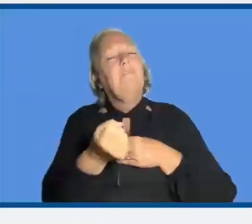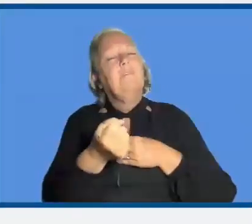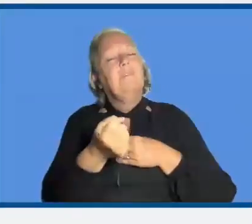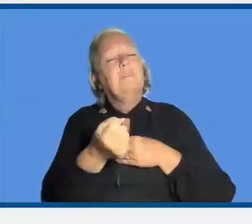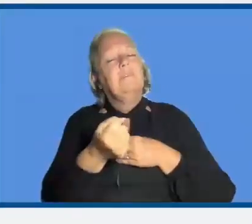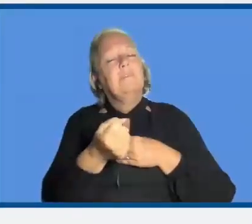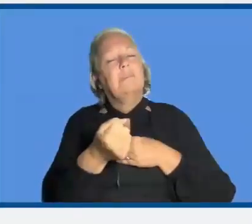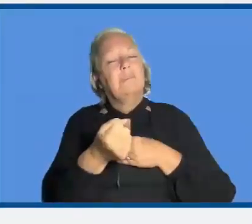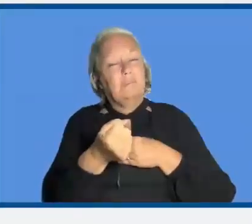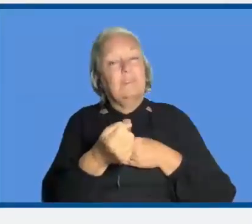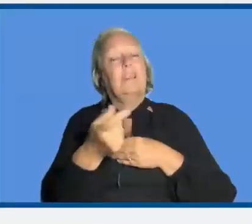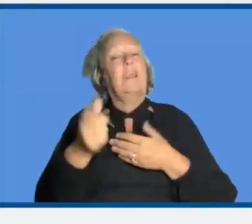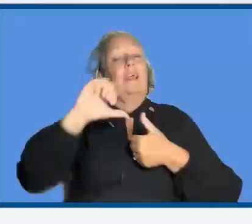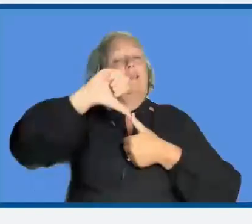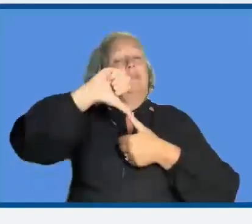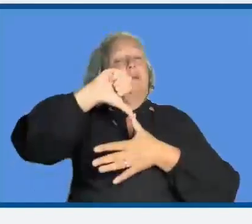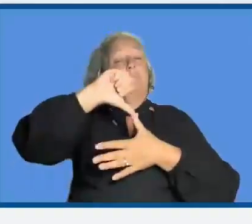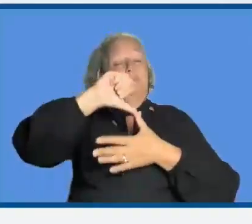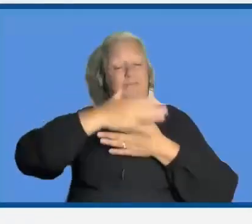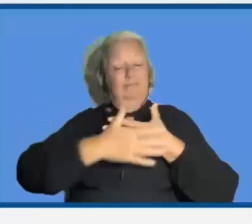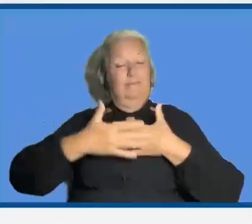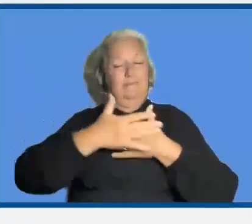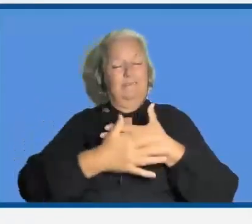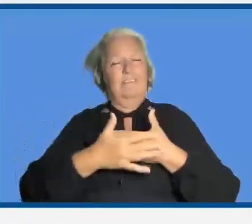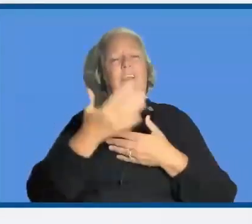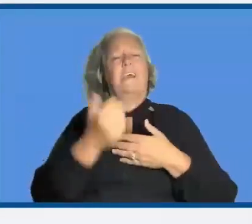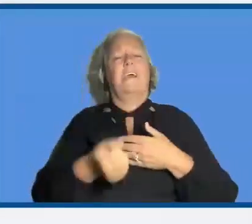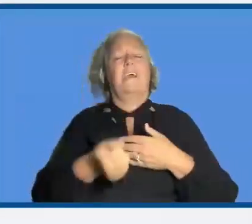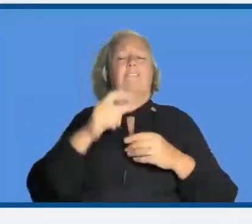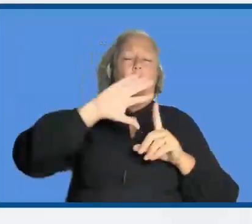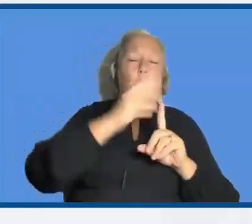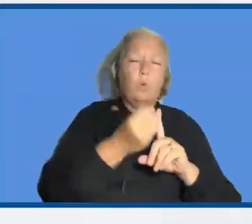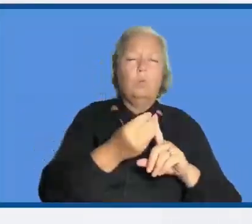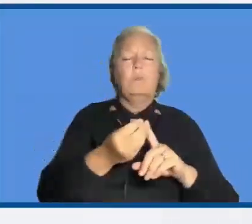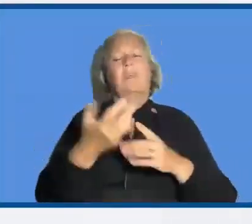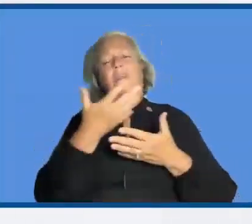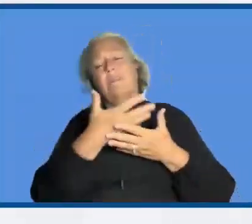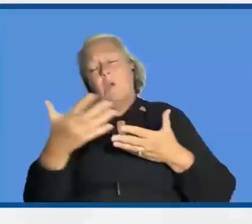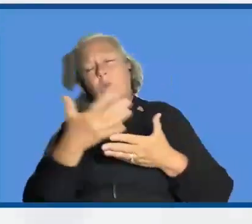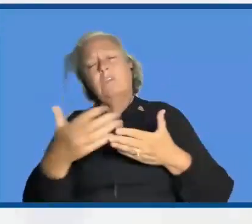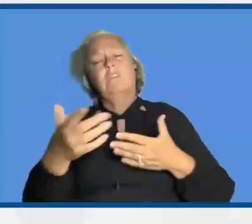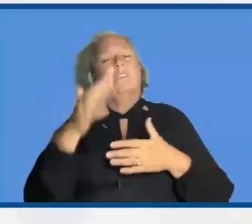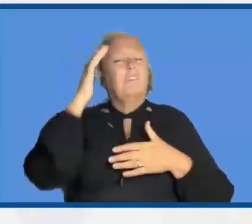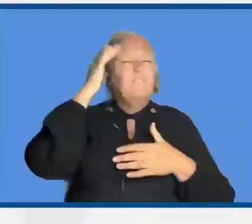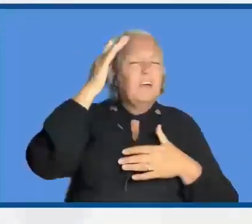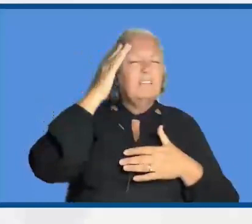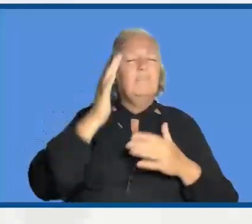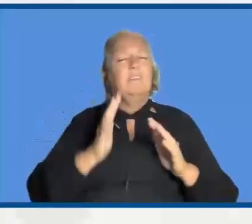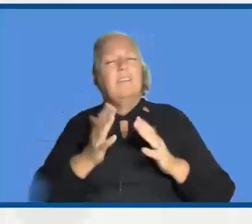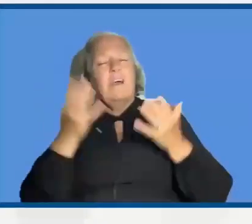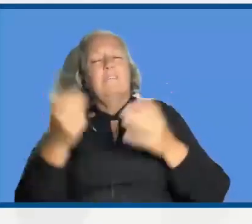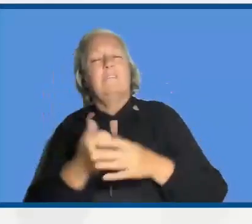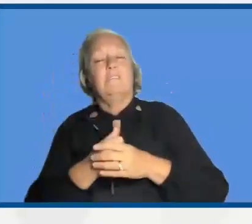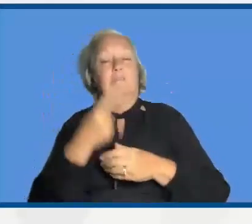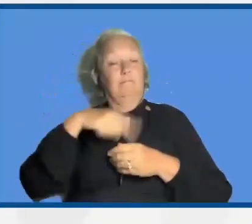Latin America has a wealth of culture, of languages, different philosophies of life. Not all of us look at life